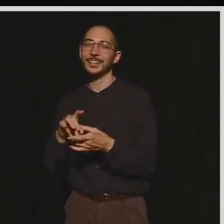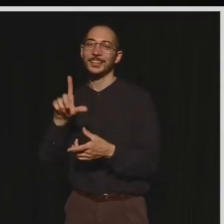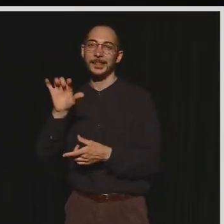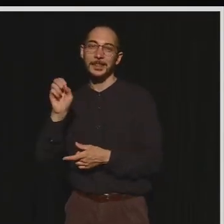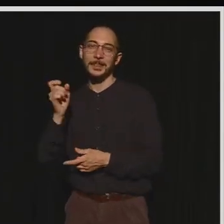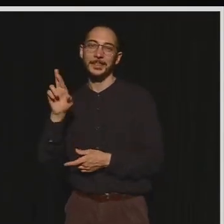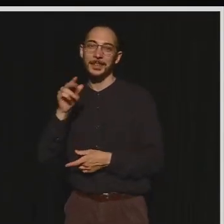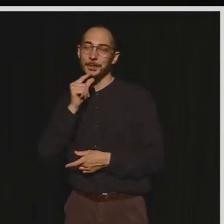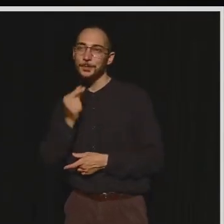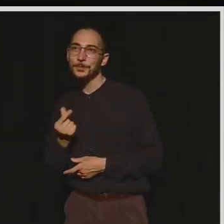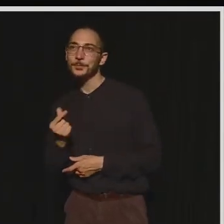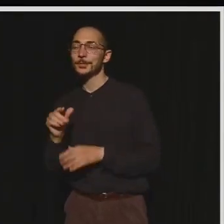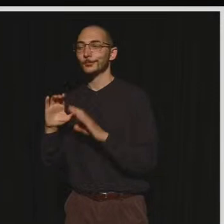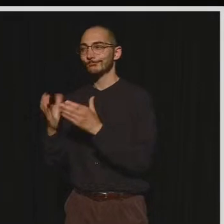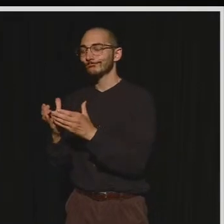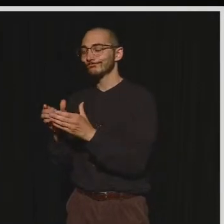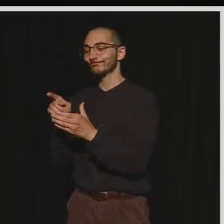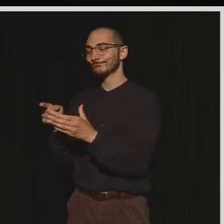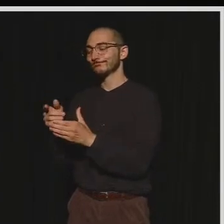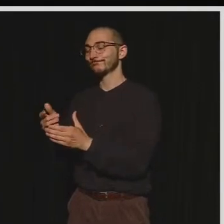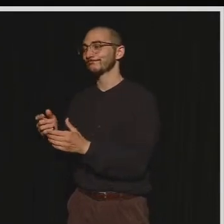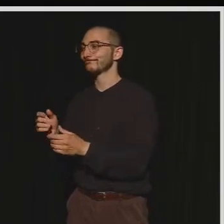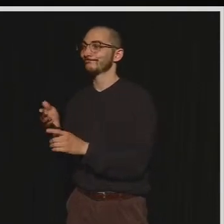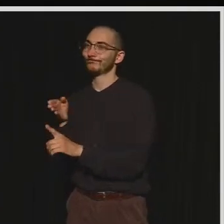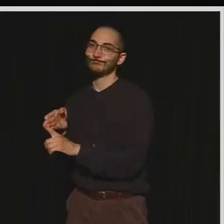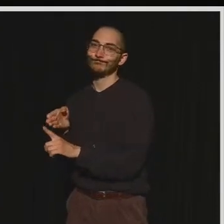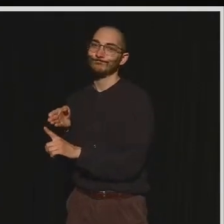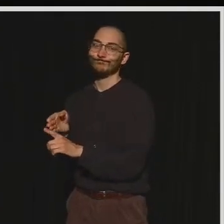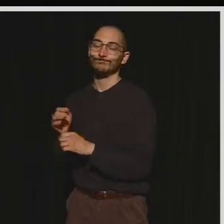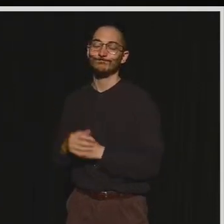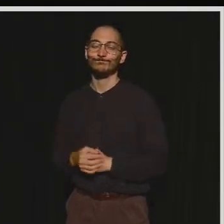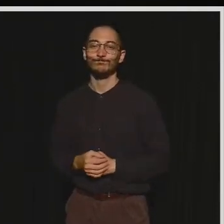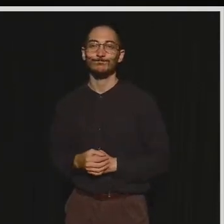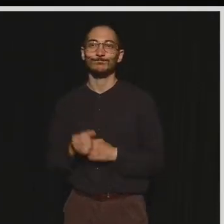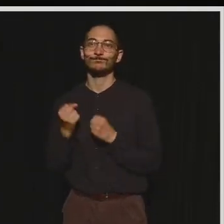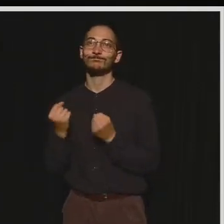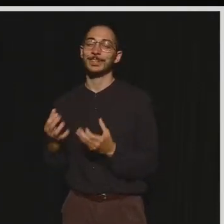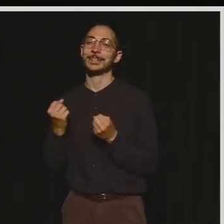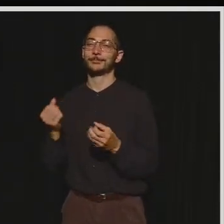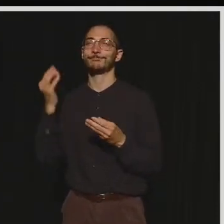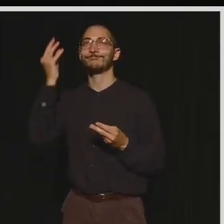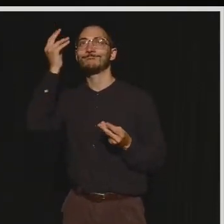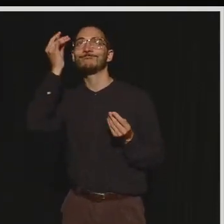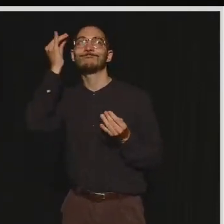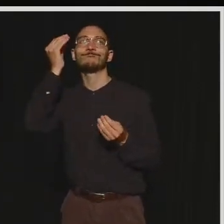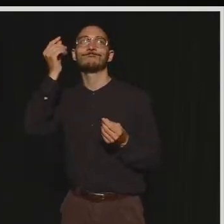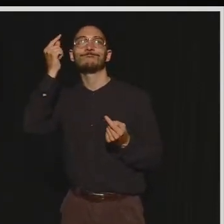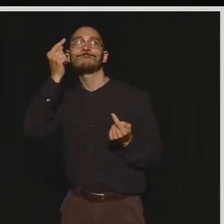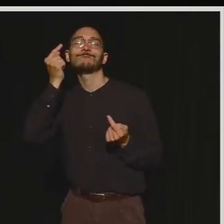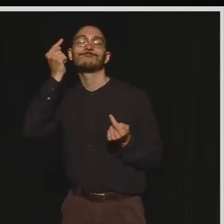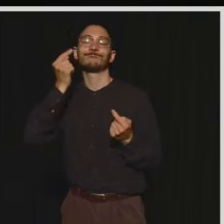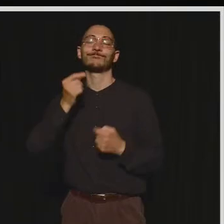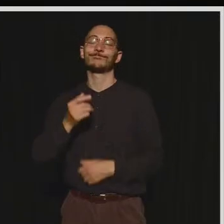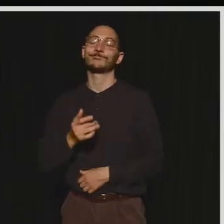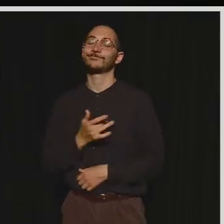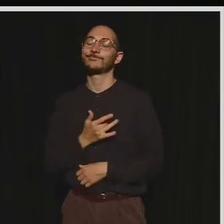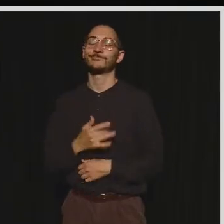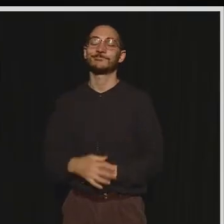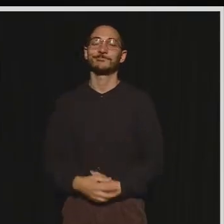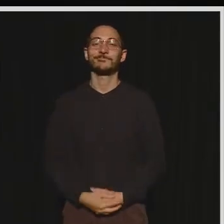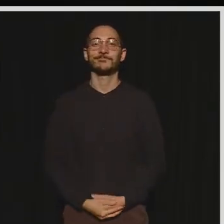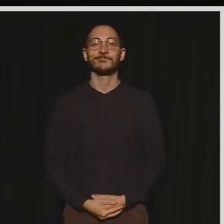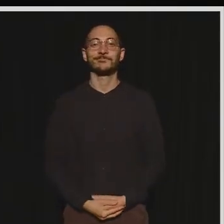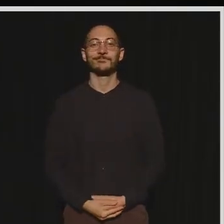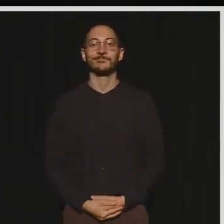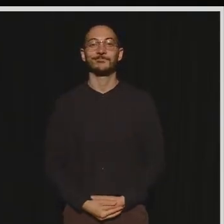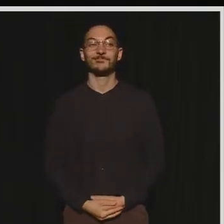this is a more than a 20-year history in Vancouver, watching this progress, and you